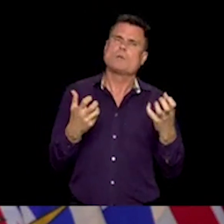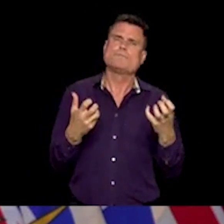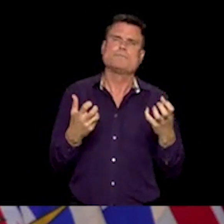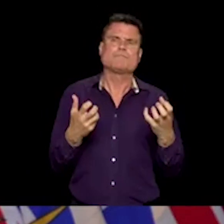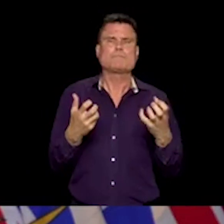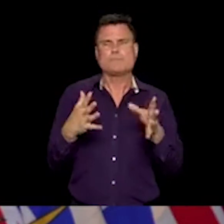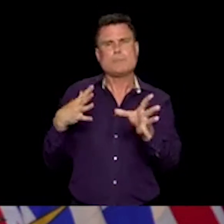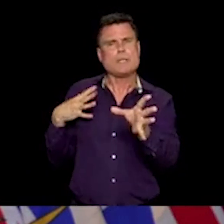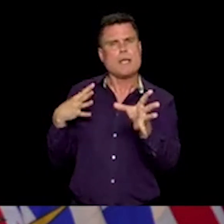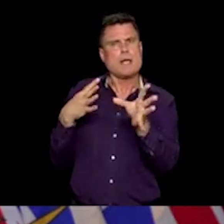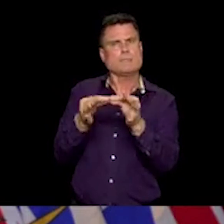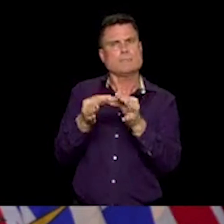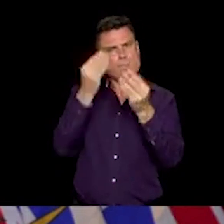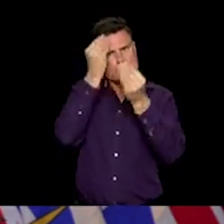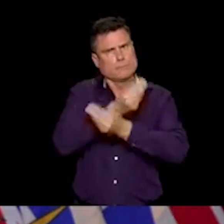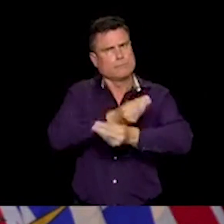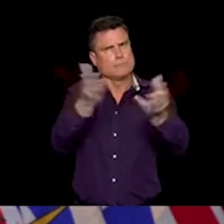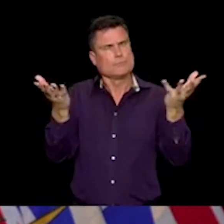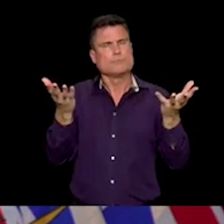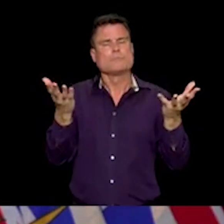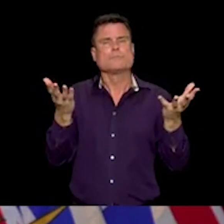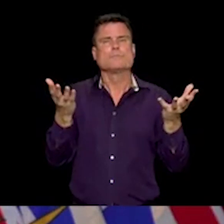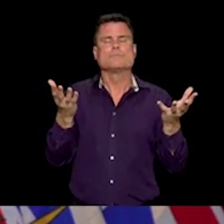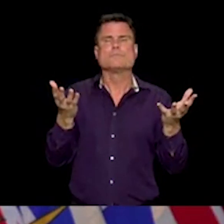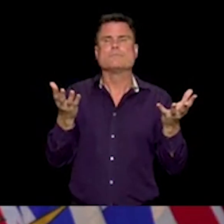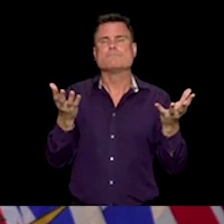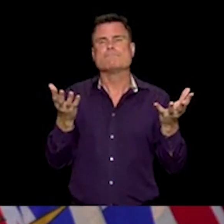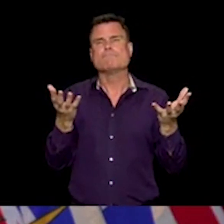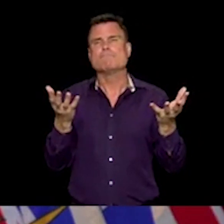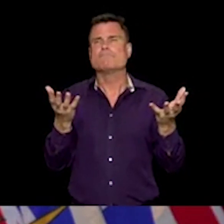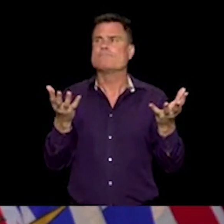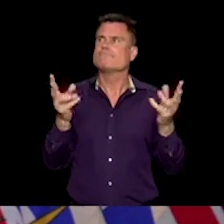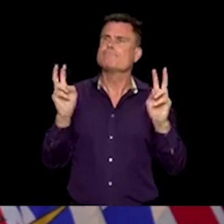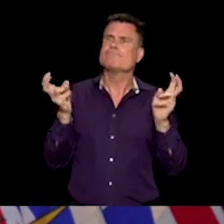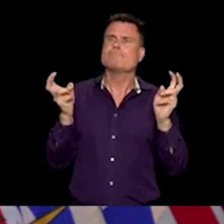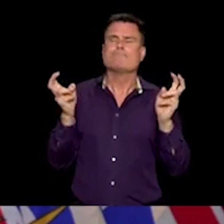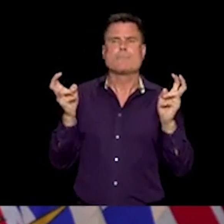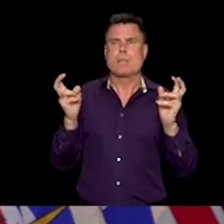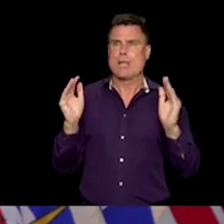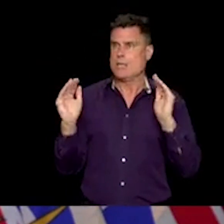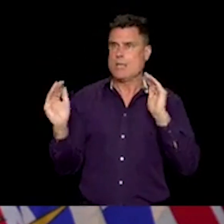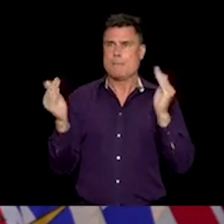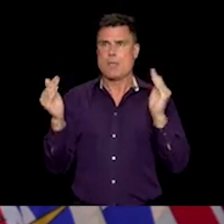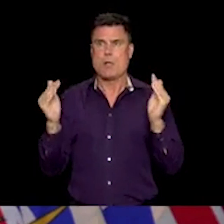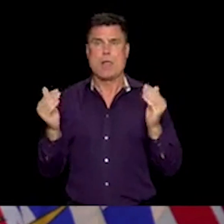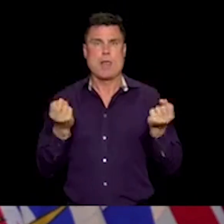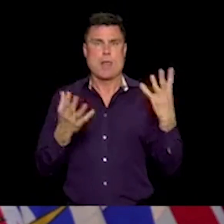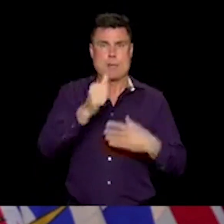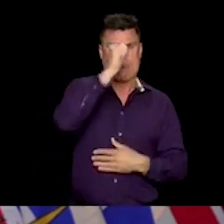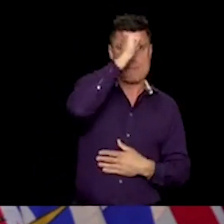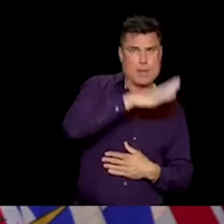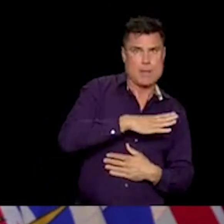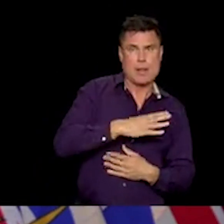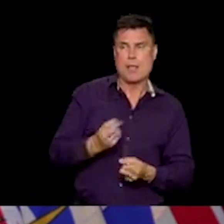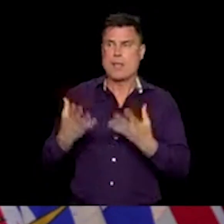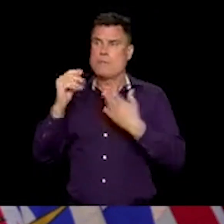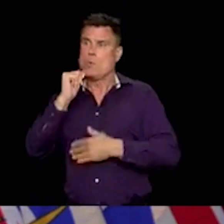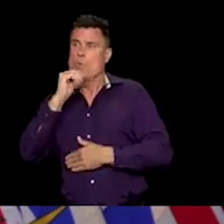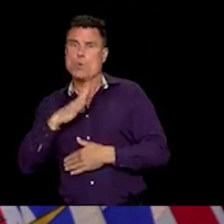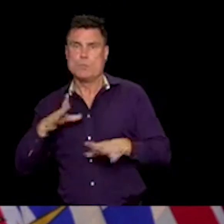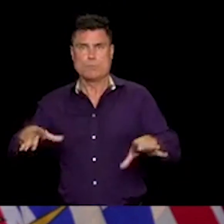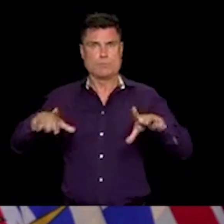our borders and protect all the work that we've done in the province ongoing, and we're looking to ensure that those types of